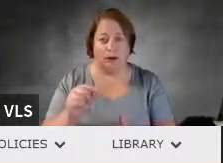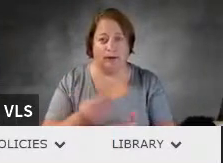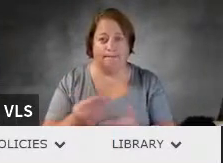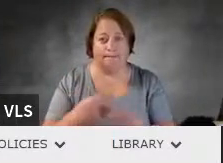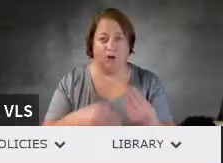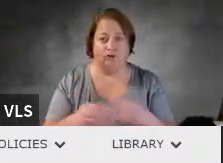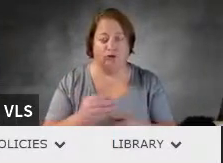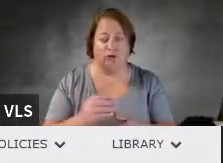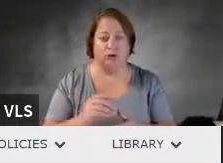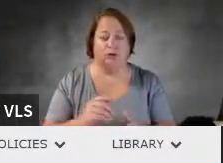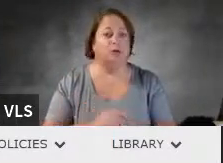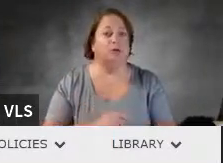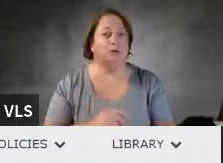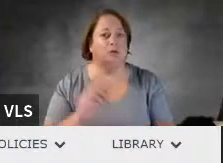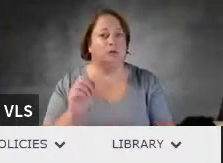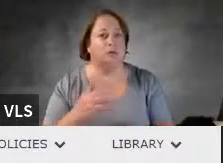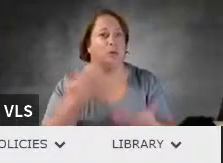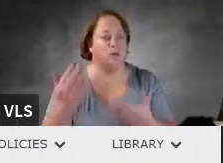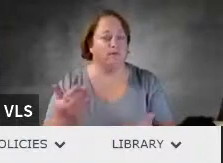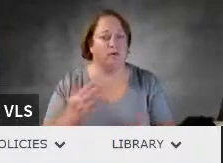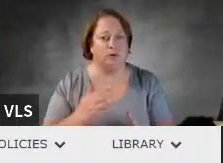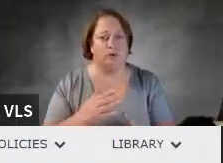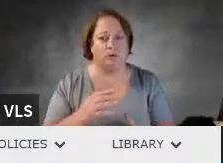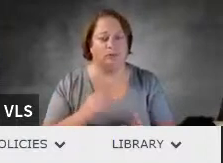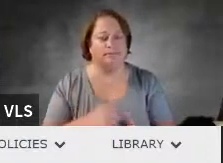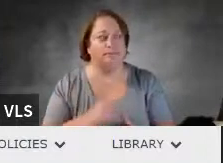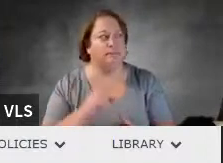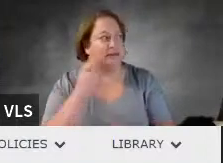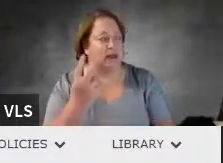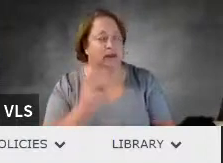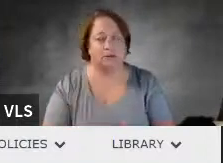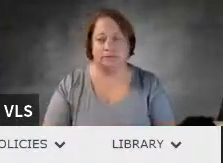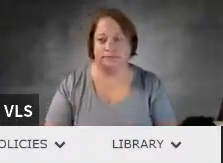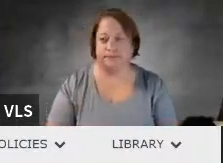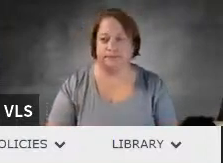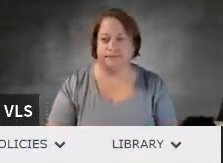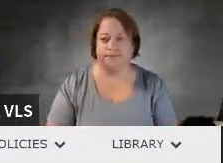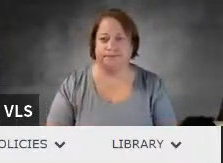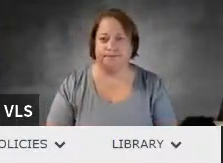adjustment? So moved. Second.